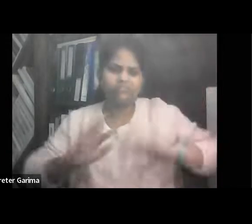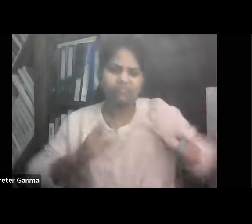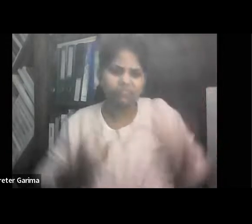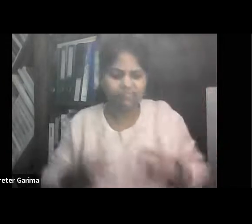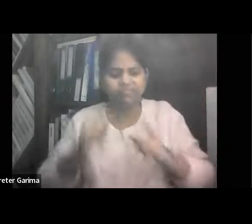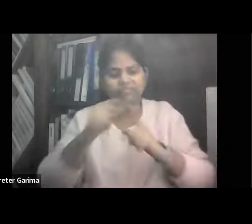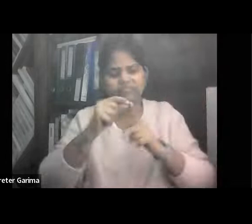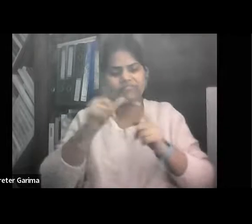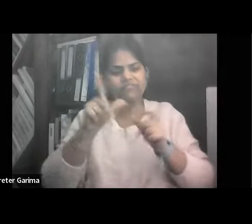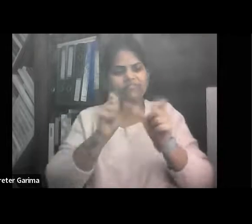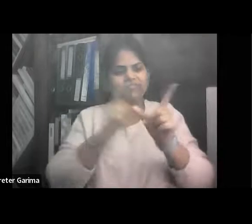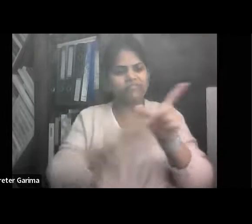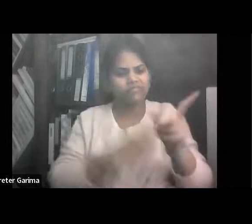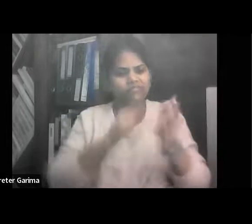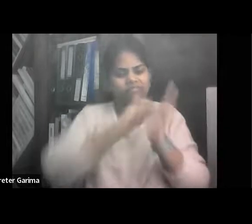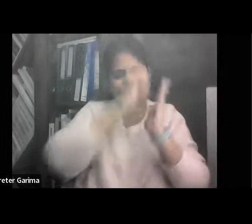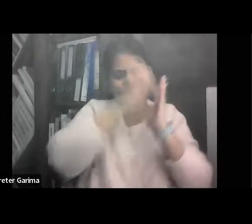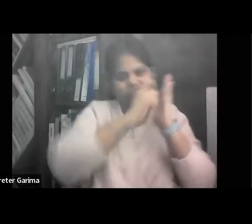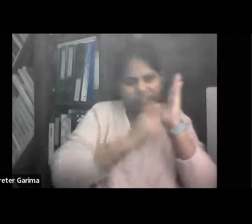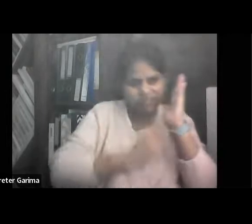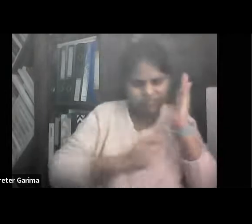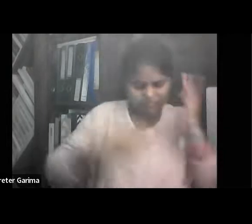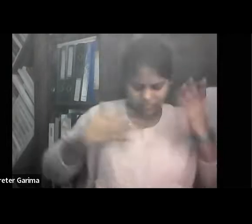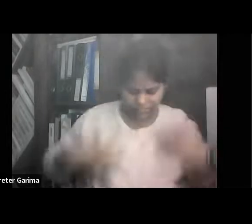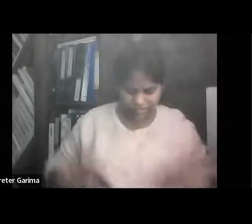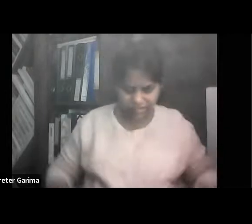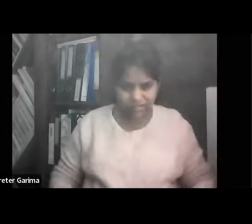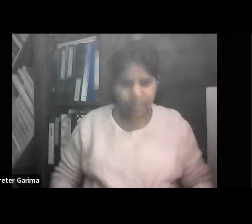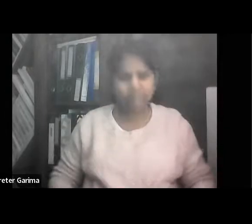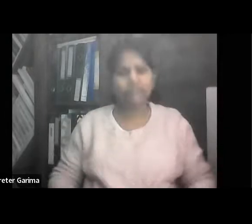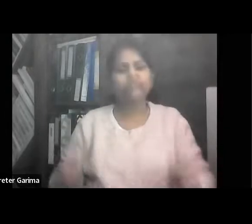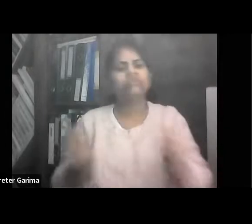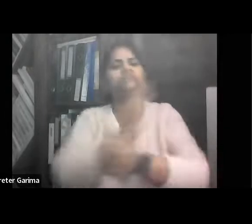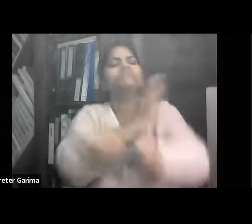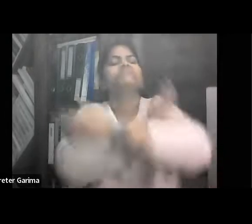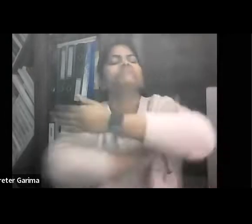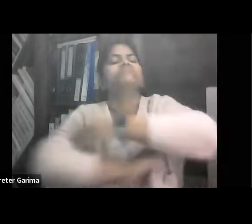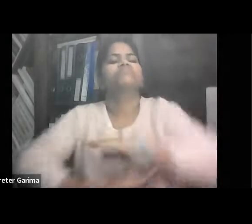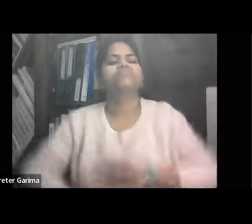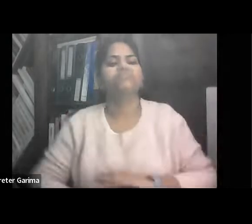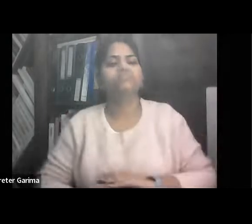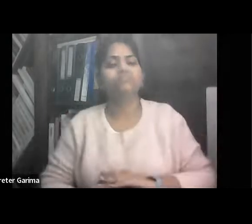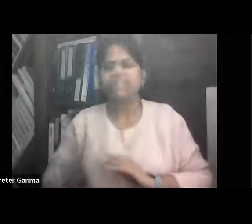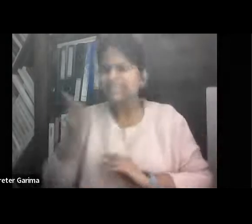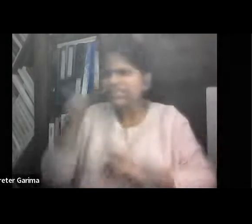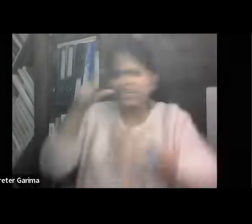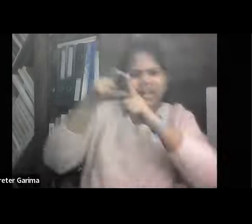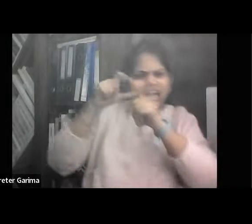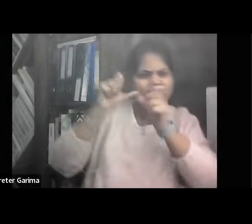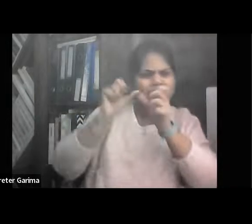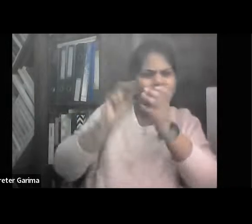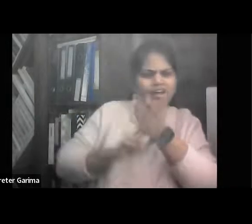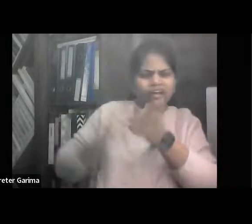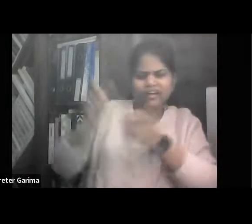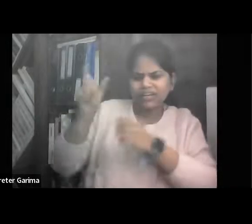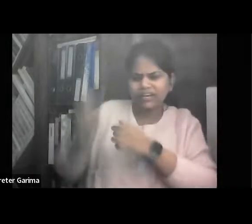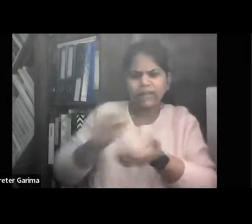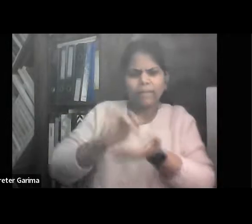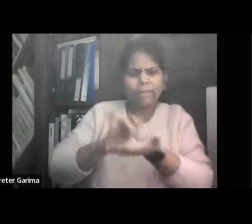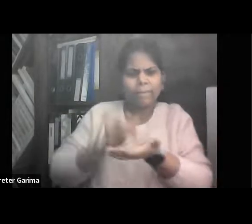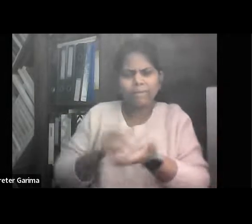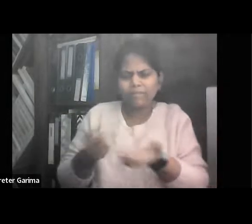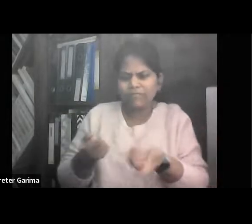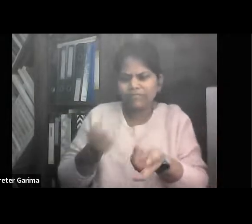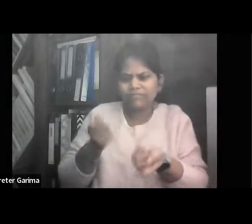the process of fictionalizing a body with disabilities. For Dan, the play's creation is full of irreversible